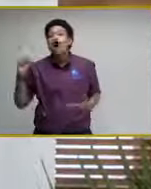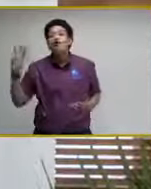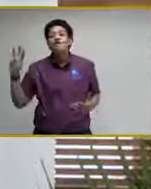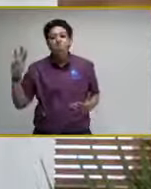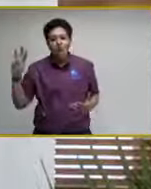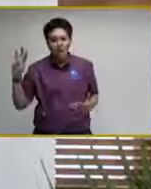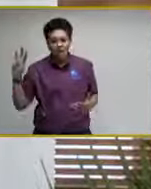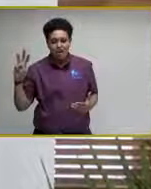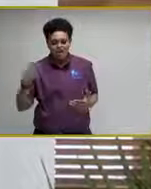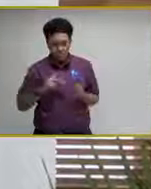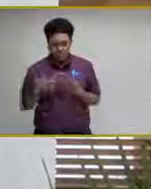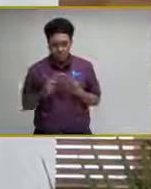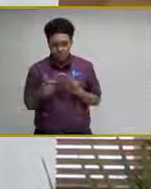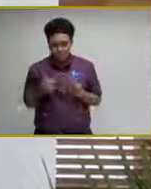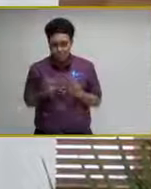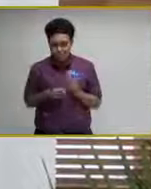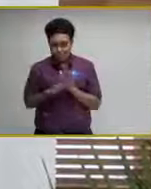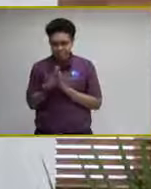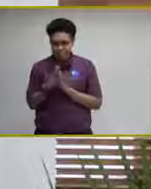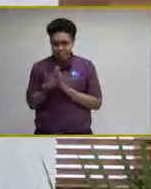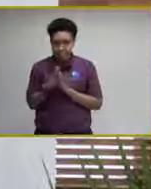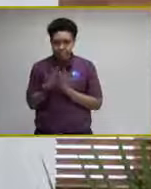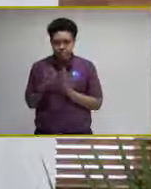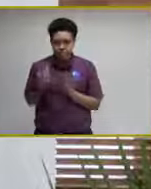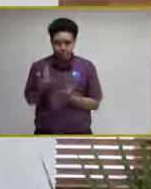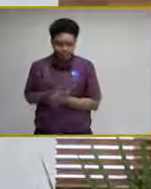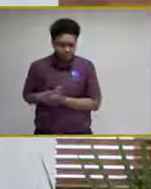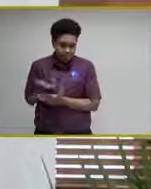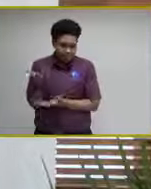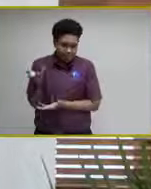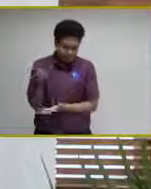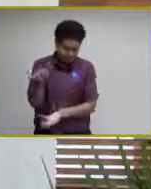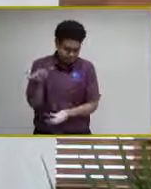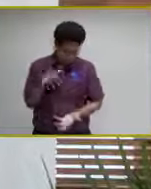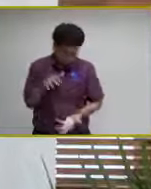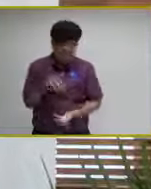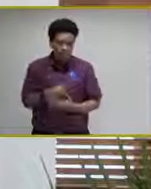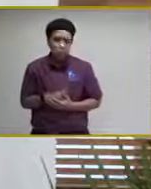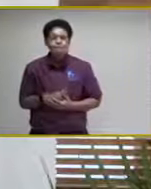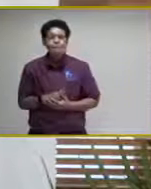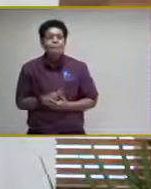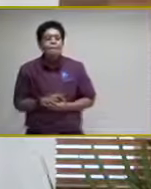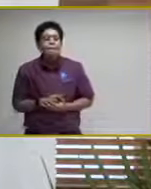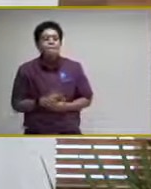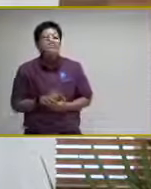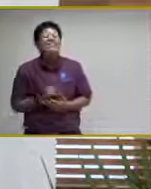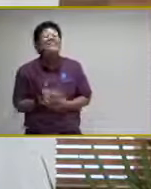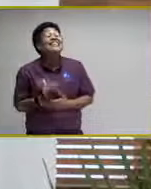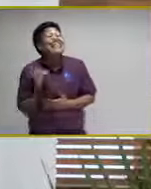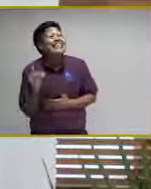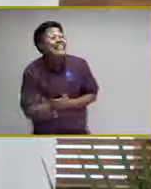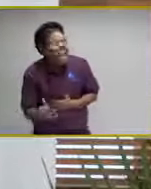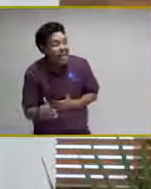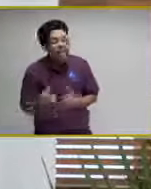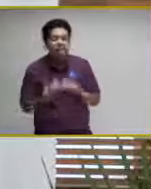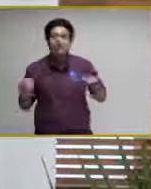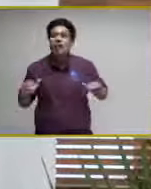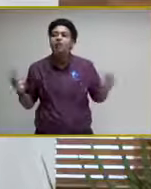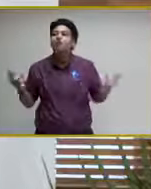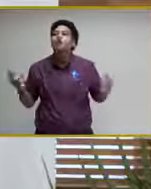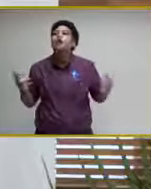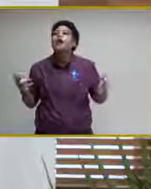solution that we are acquiring, the next phase will be that